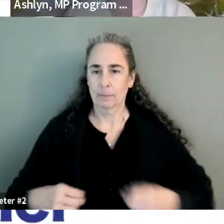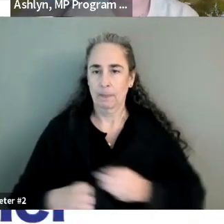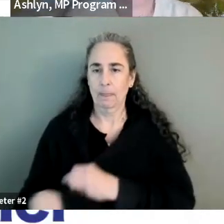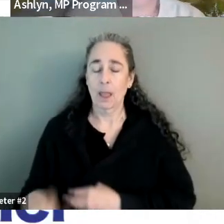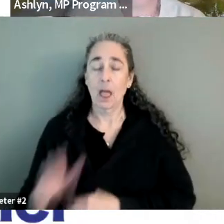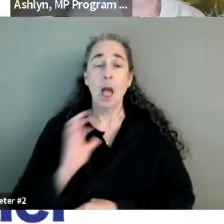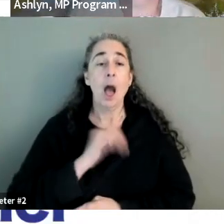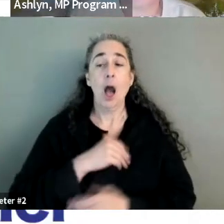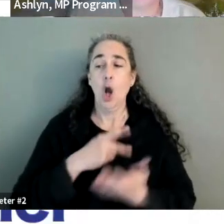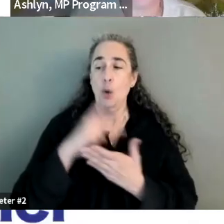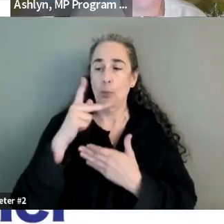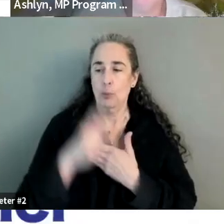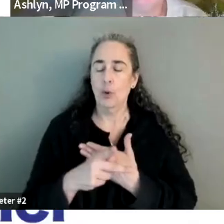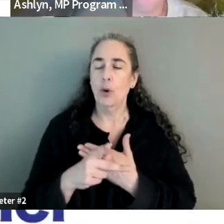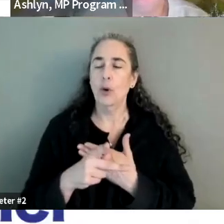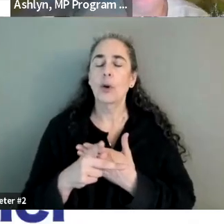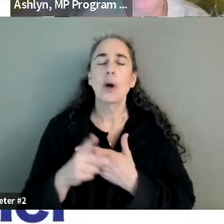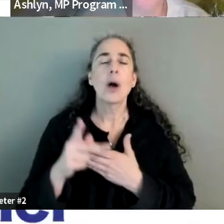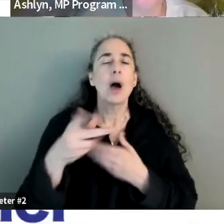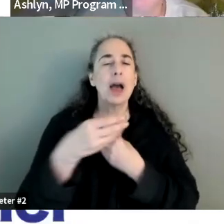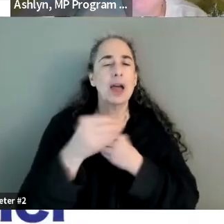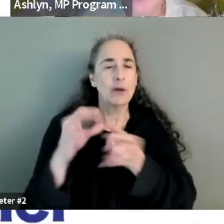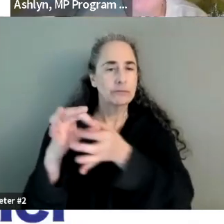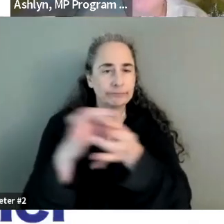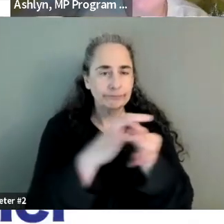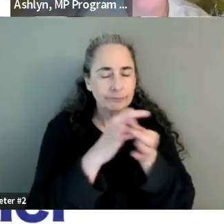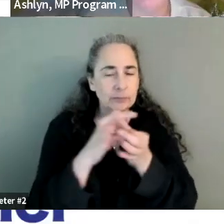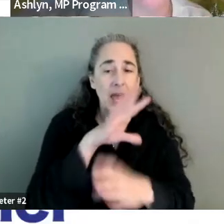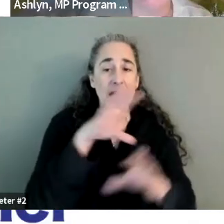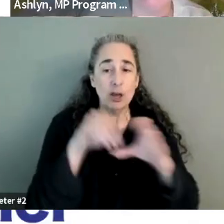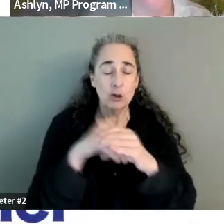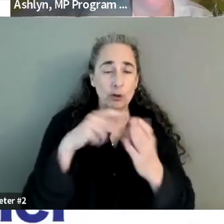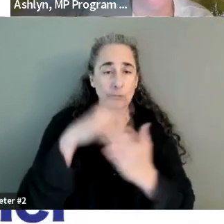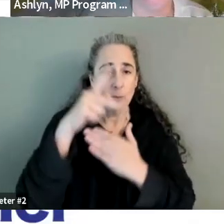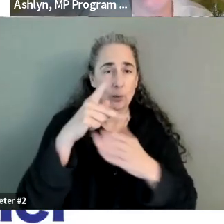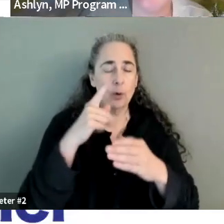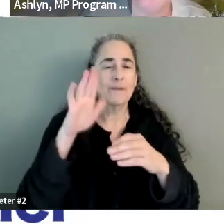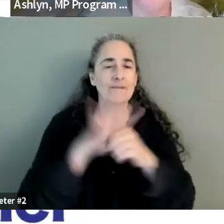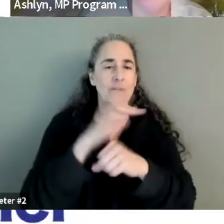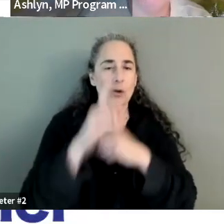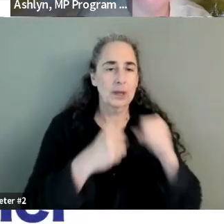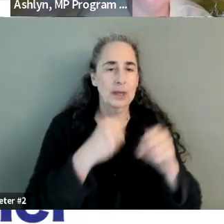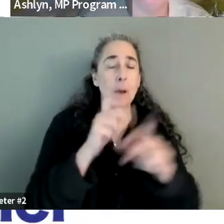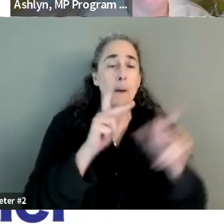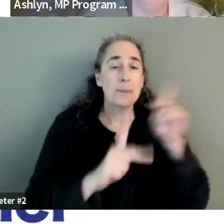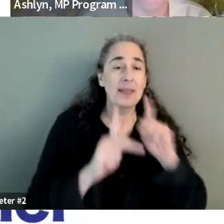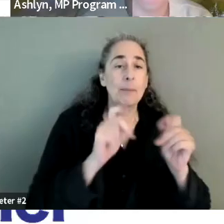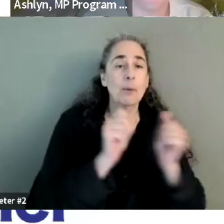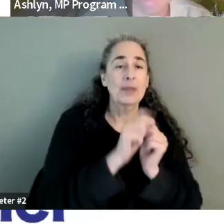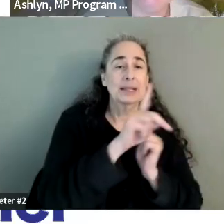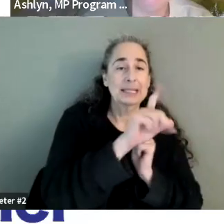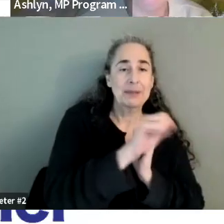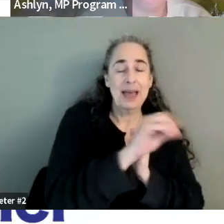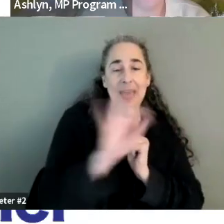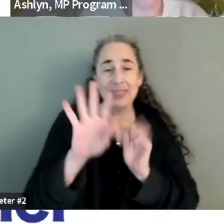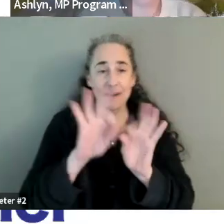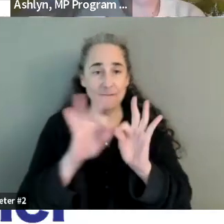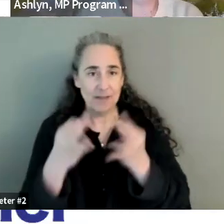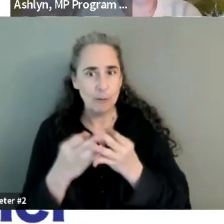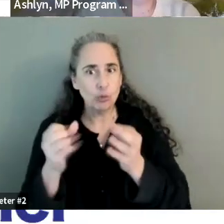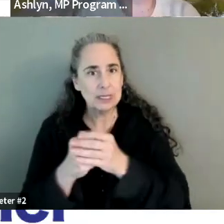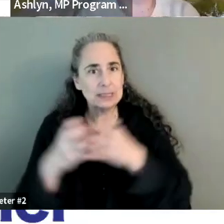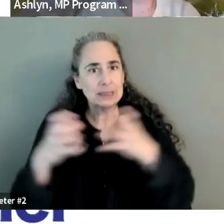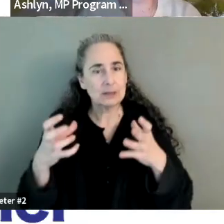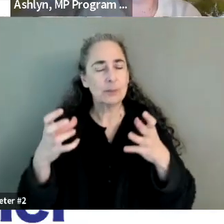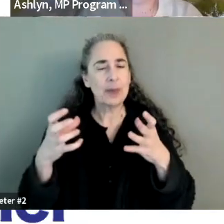Our Program Access Office coordinates inclusive programs year-round for individuals with disabilities and their families. We're expanding to serve